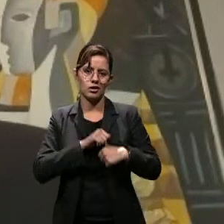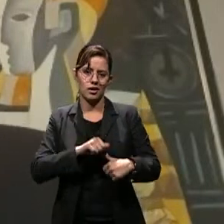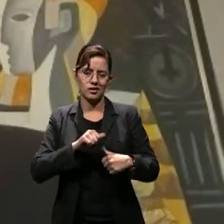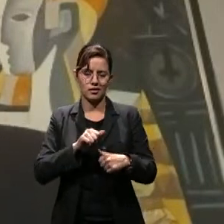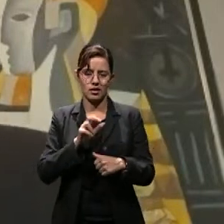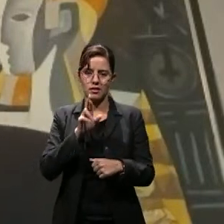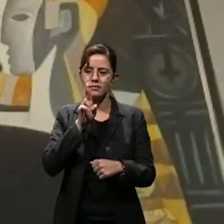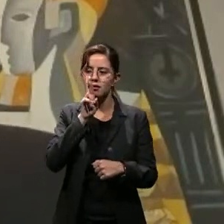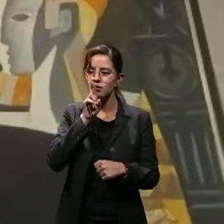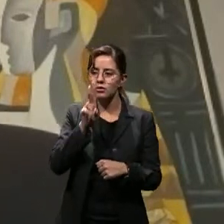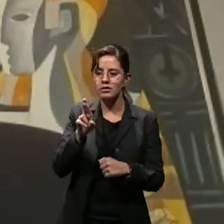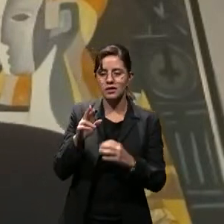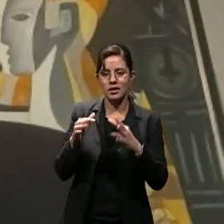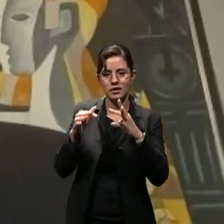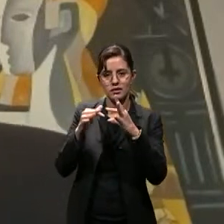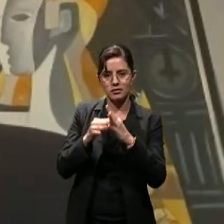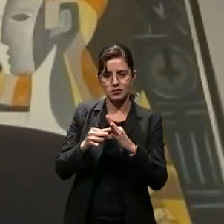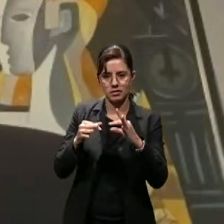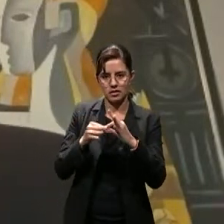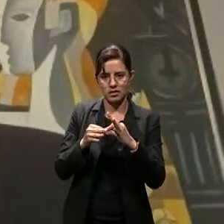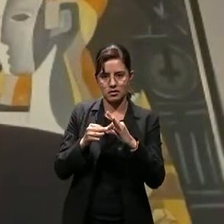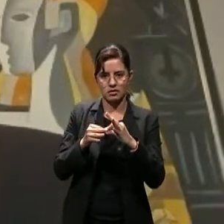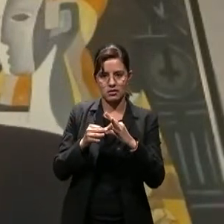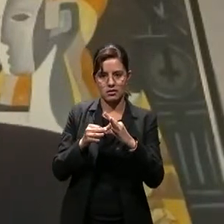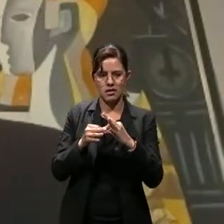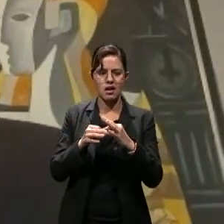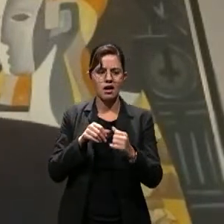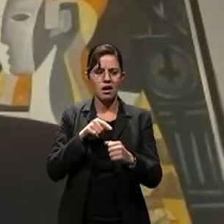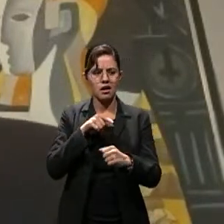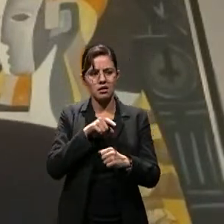whatever the electoral authority states